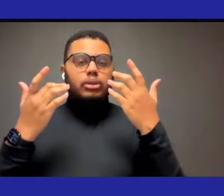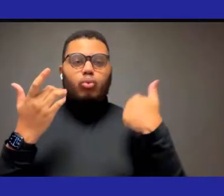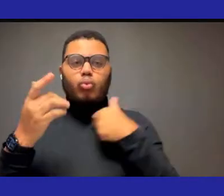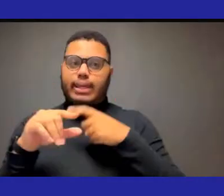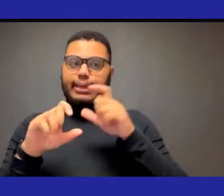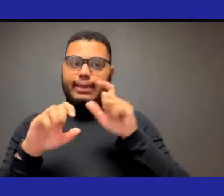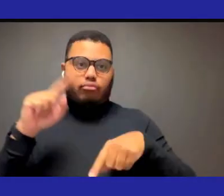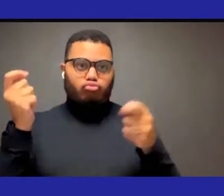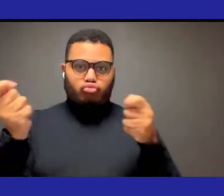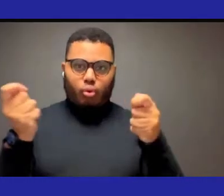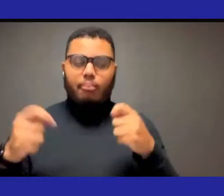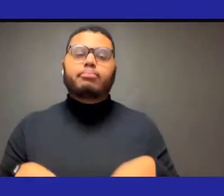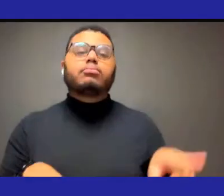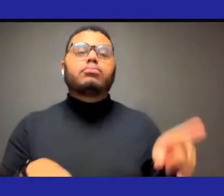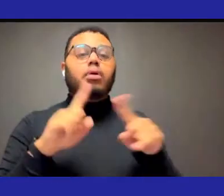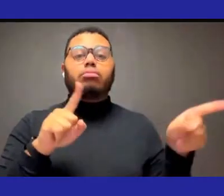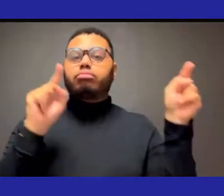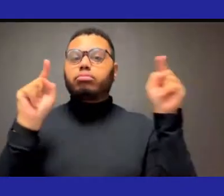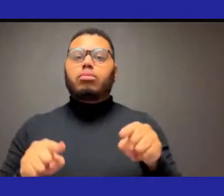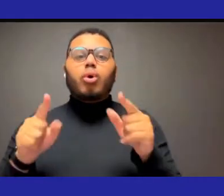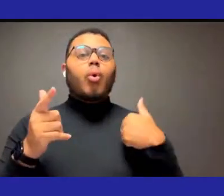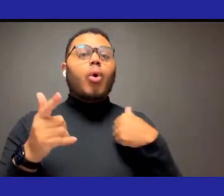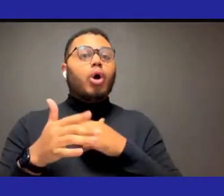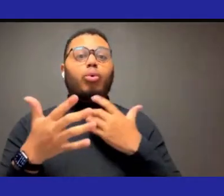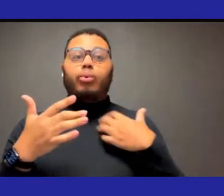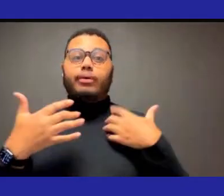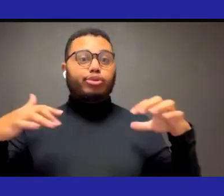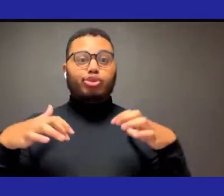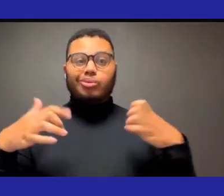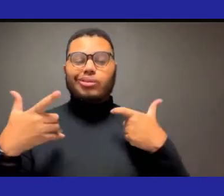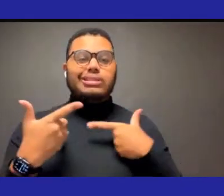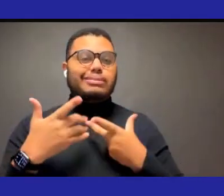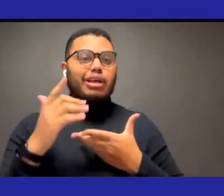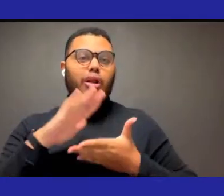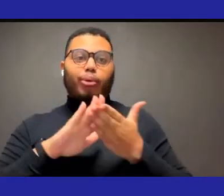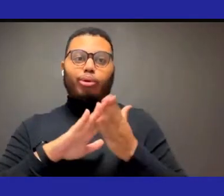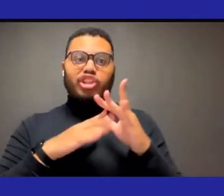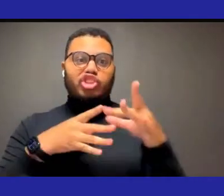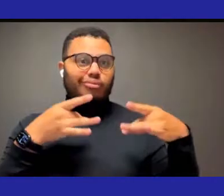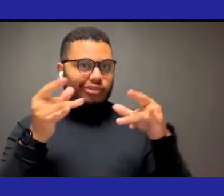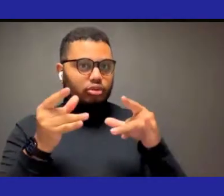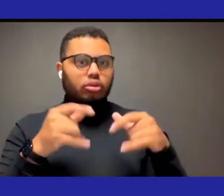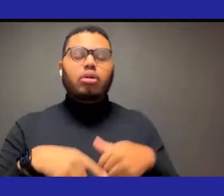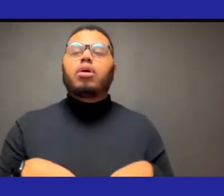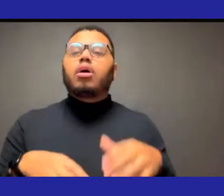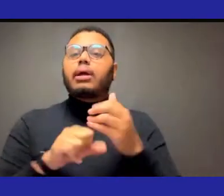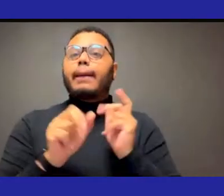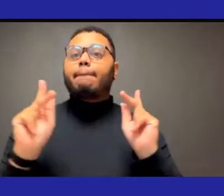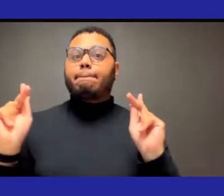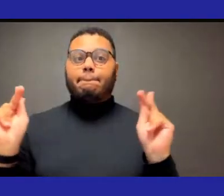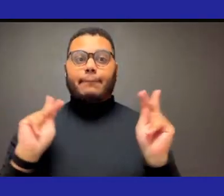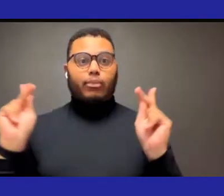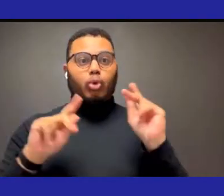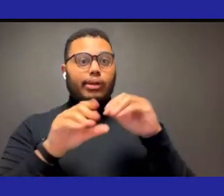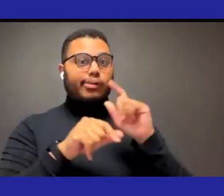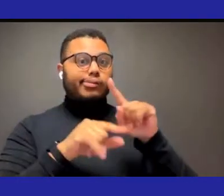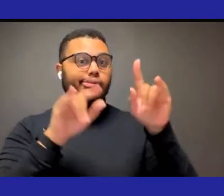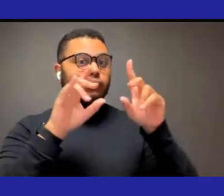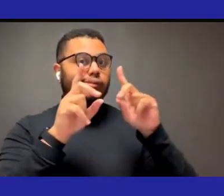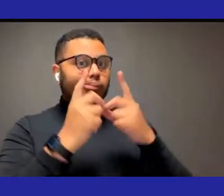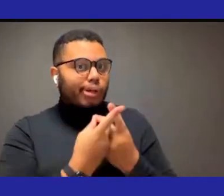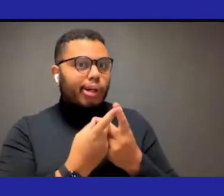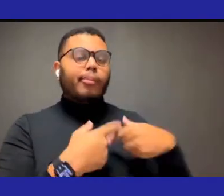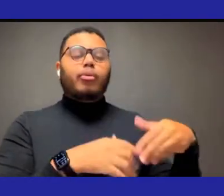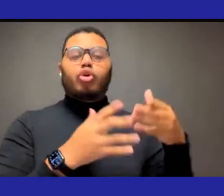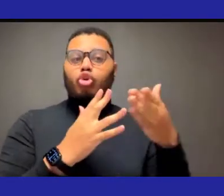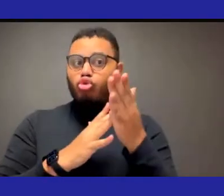that we've been doing have been about operational efficiency and getting people to into the department, through the department, getting their exams